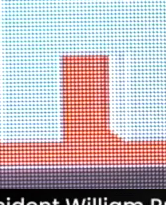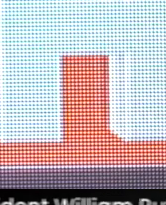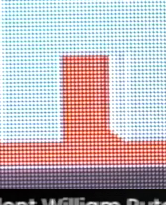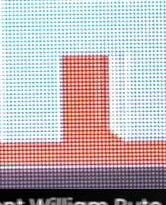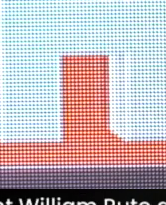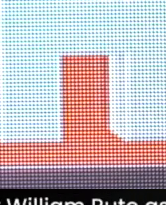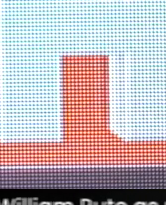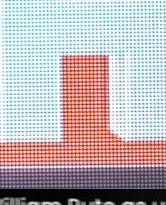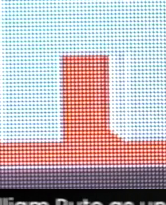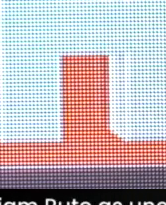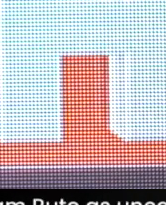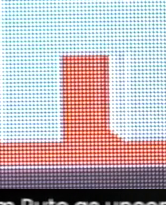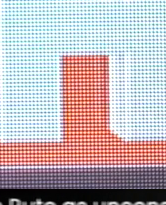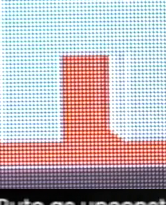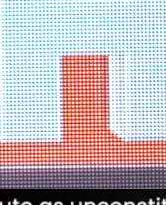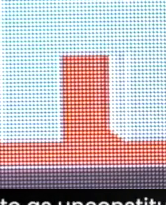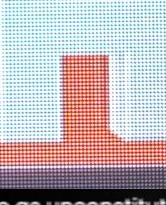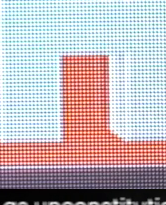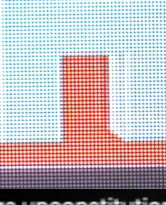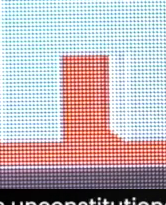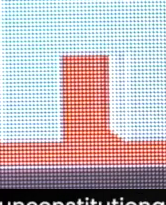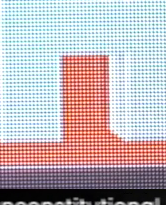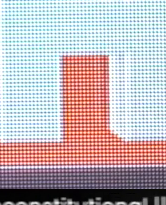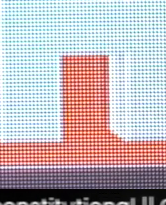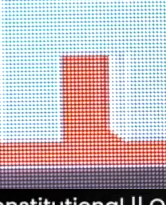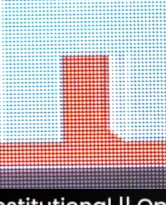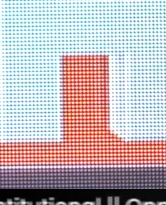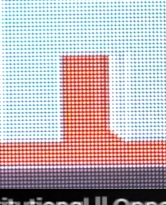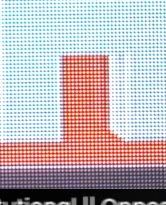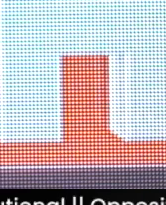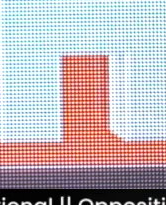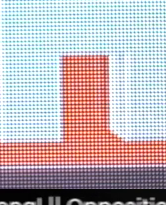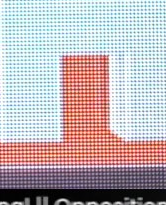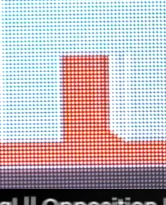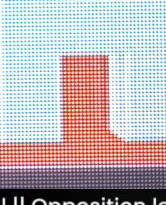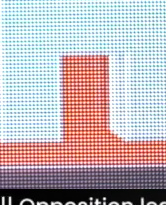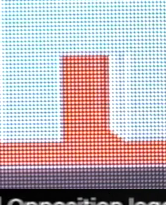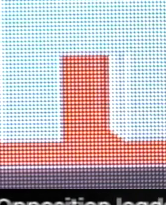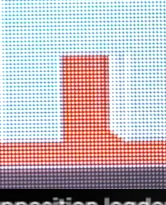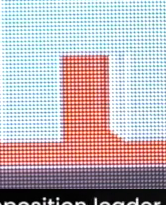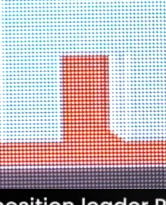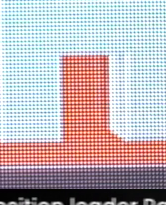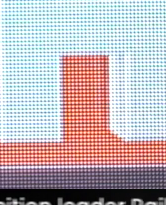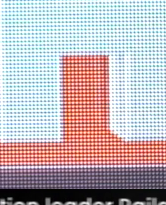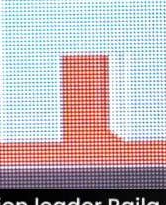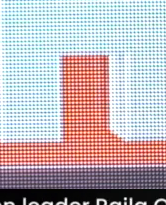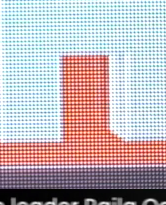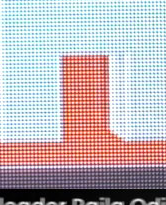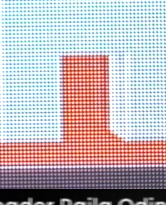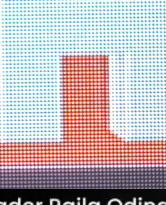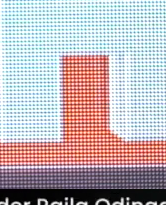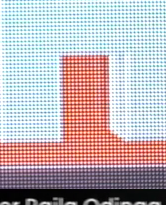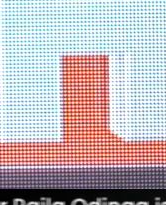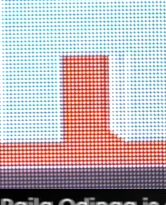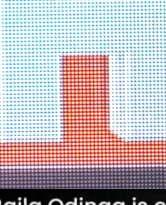The High Court has dismissed the appointment of the 50 chief administrative secretaries by President William Ruto as unconstitutional in a ruling